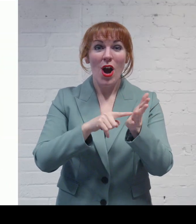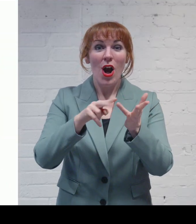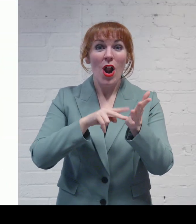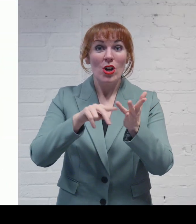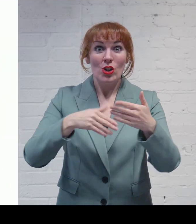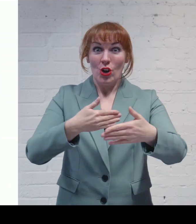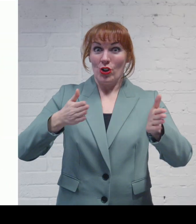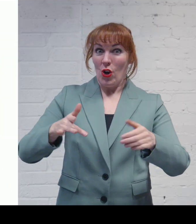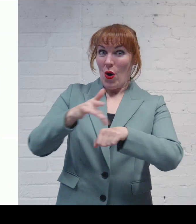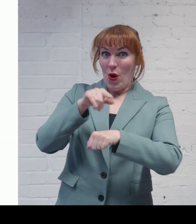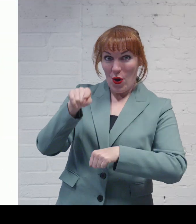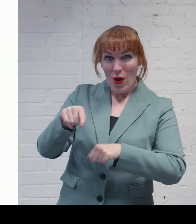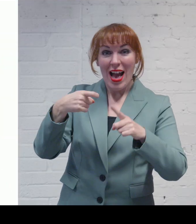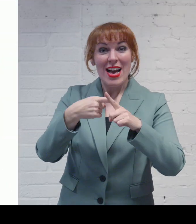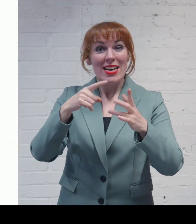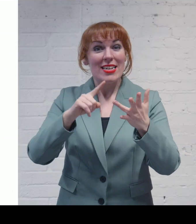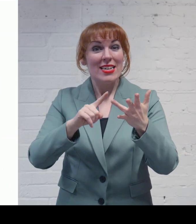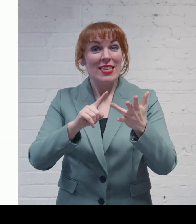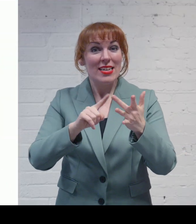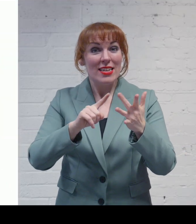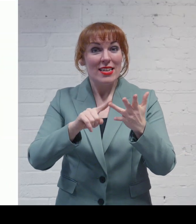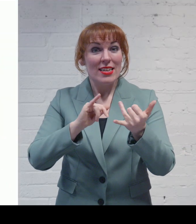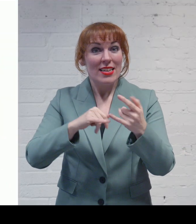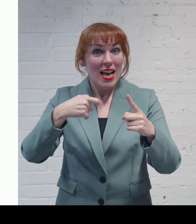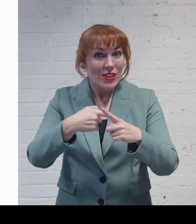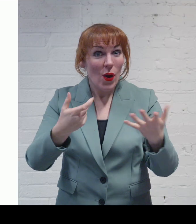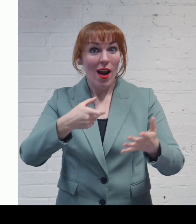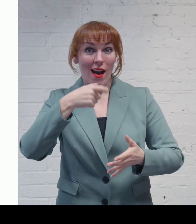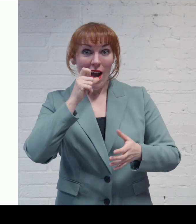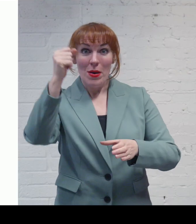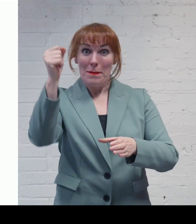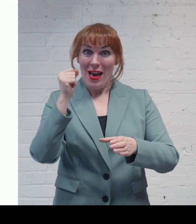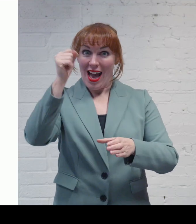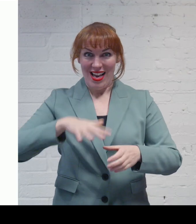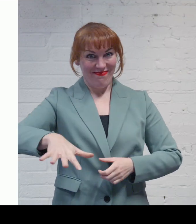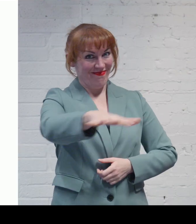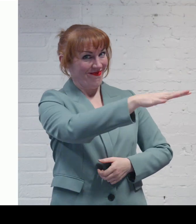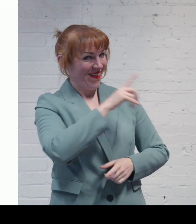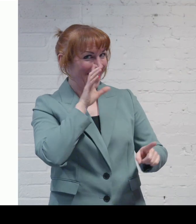Where the main auditorium, Norton Studio, kiosk, cafe and bar are located.